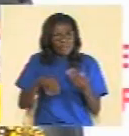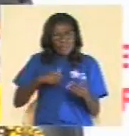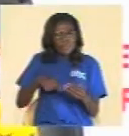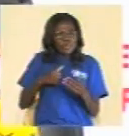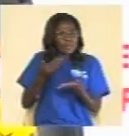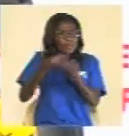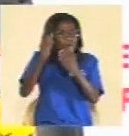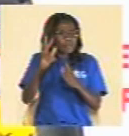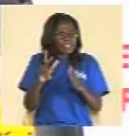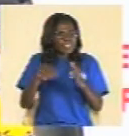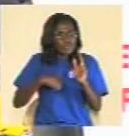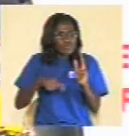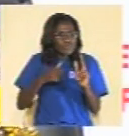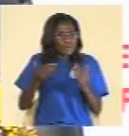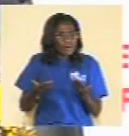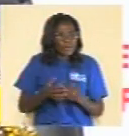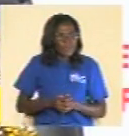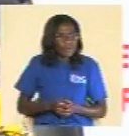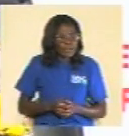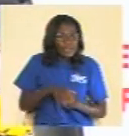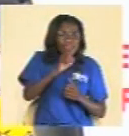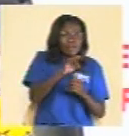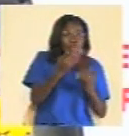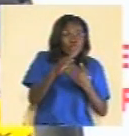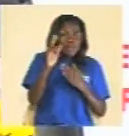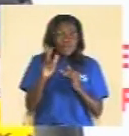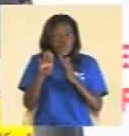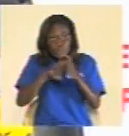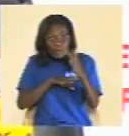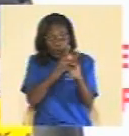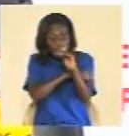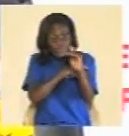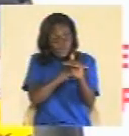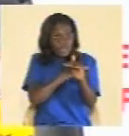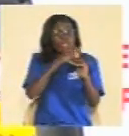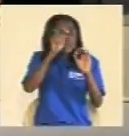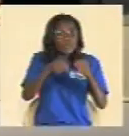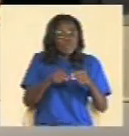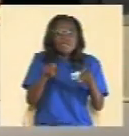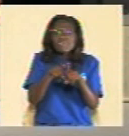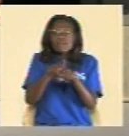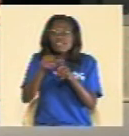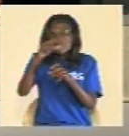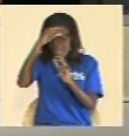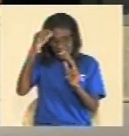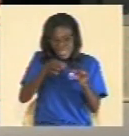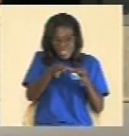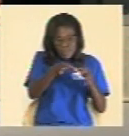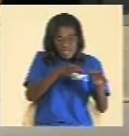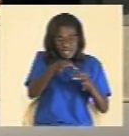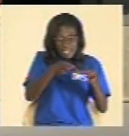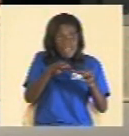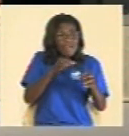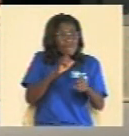the patient, then in fact you suspect it. And like the Sister Apollonia explained, you look